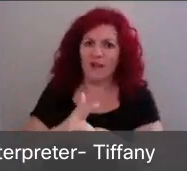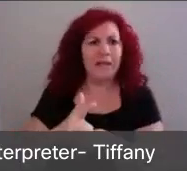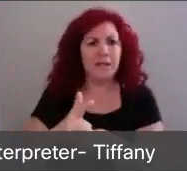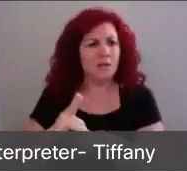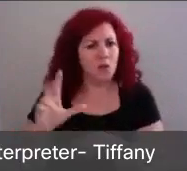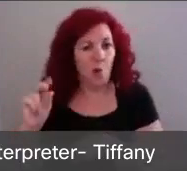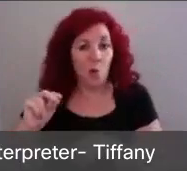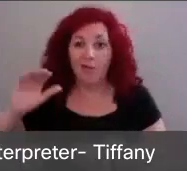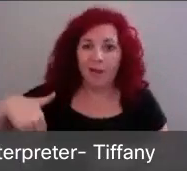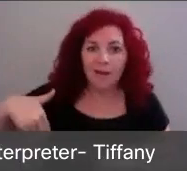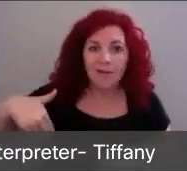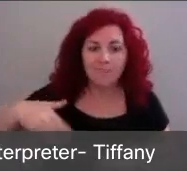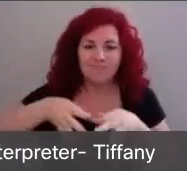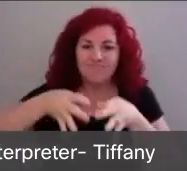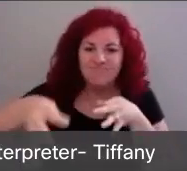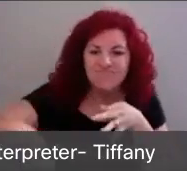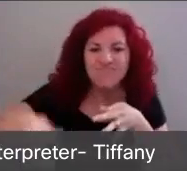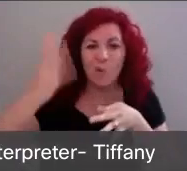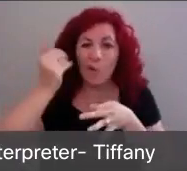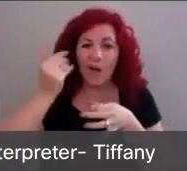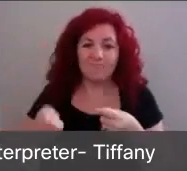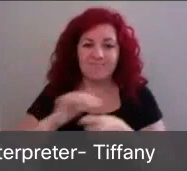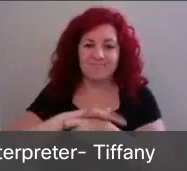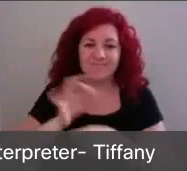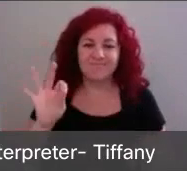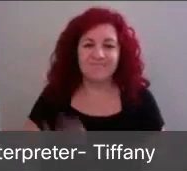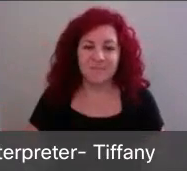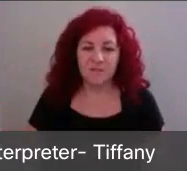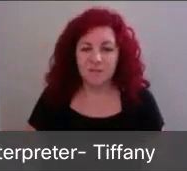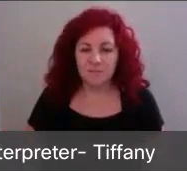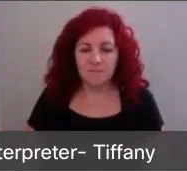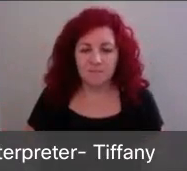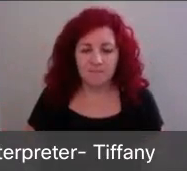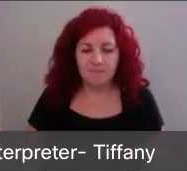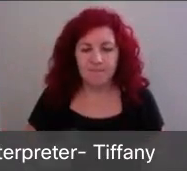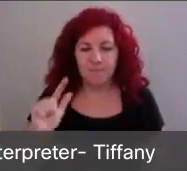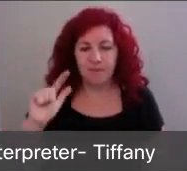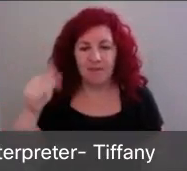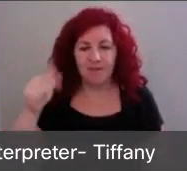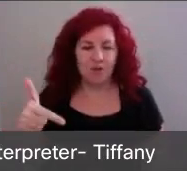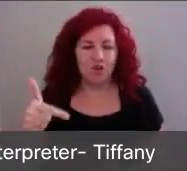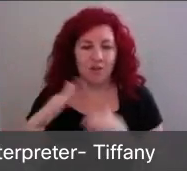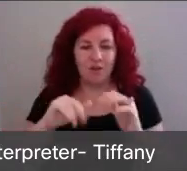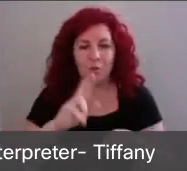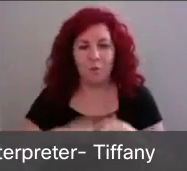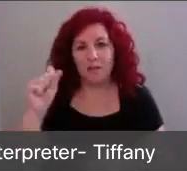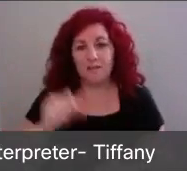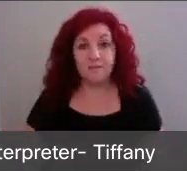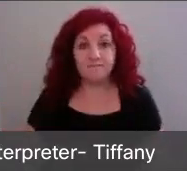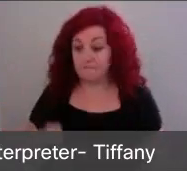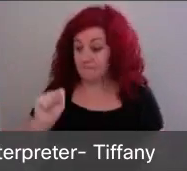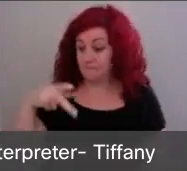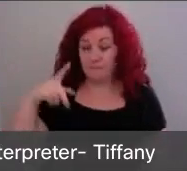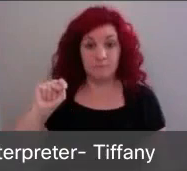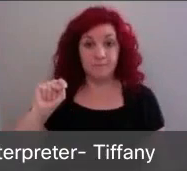but the census was delayed this year, or this cycle, because of COVID, and so it's coming out a little later than it typically would. In September,